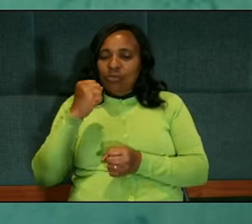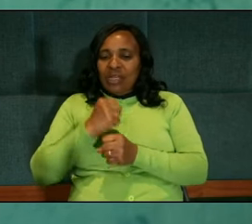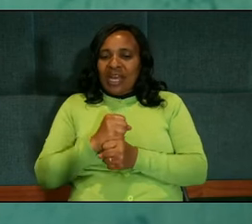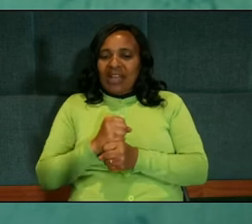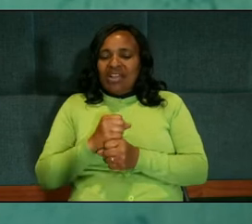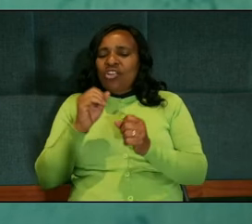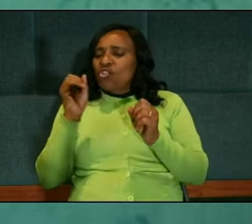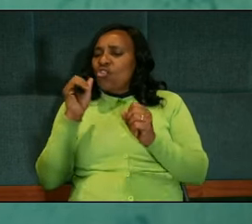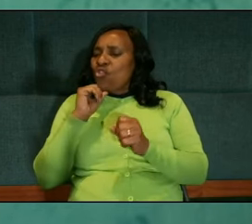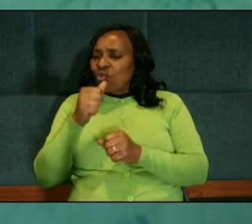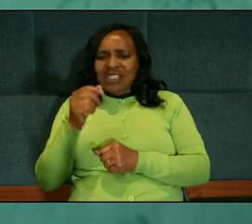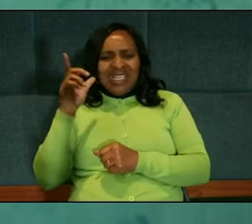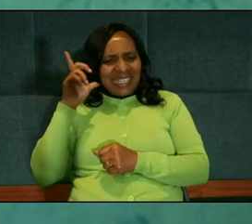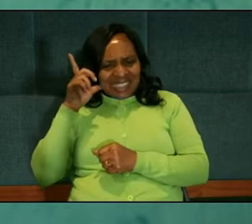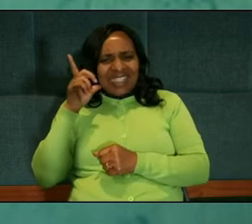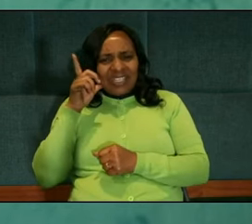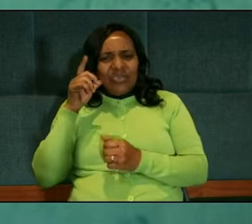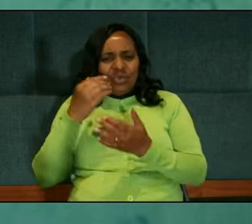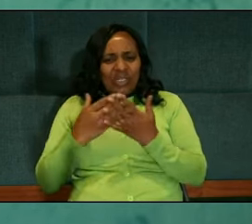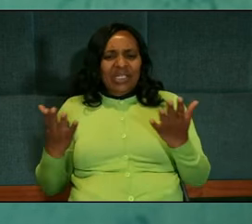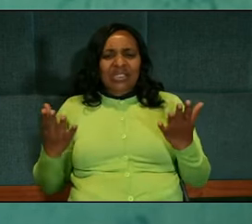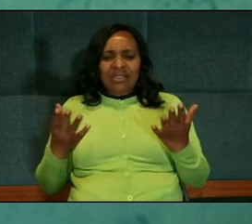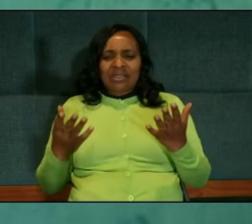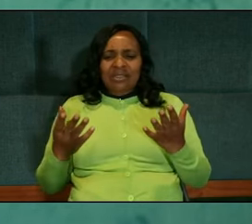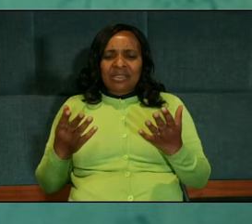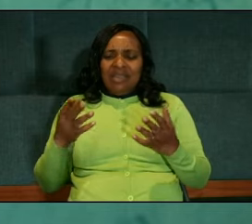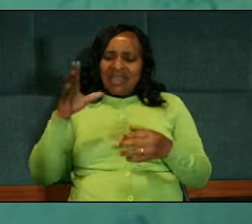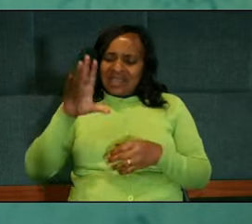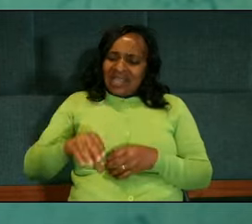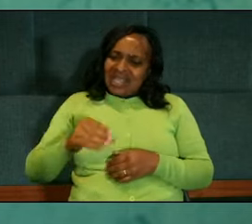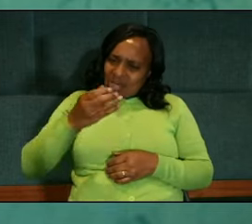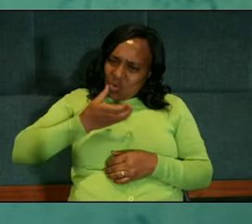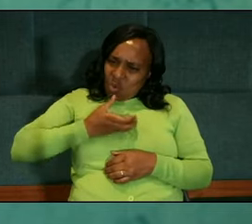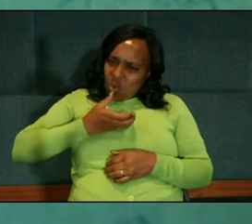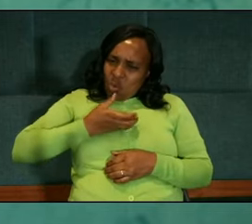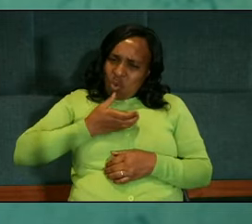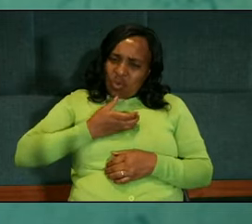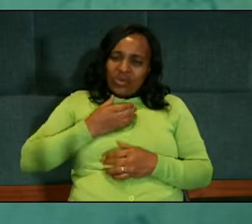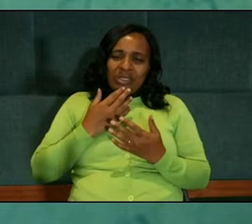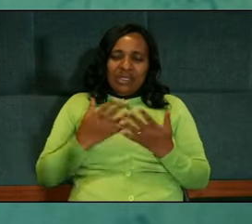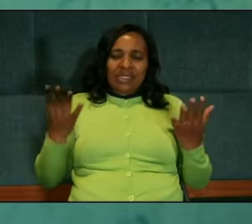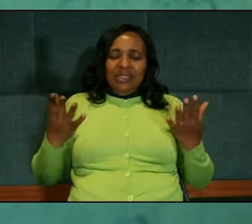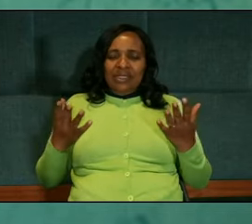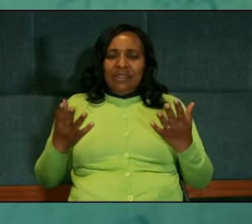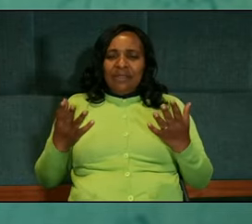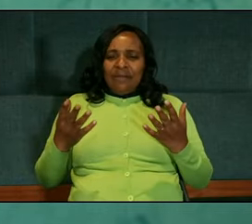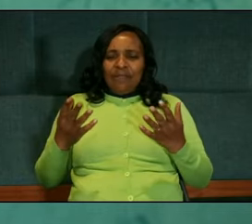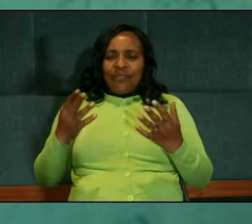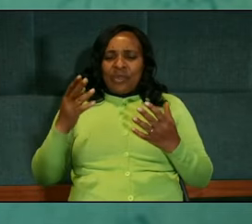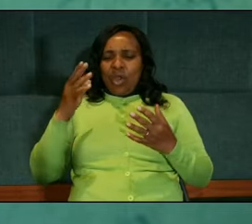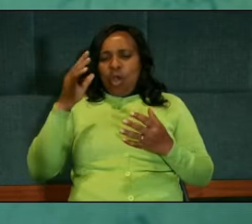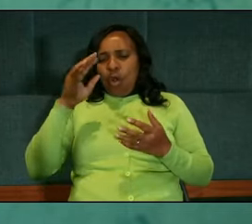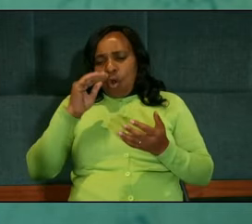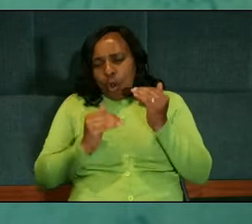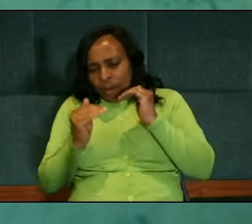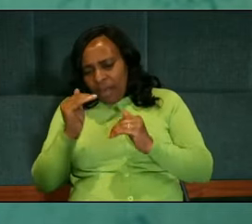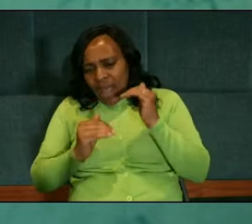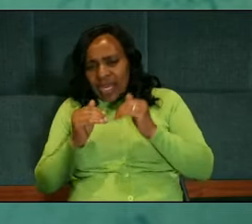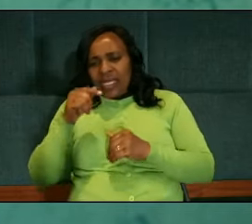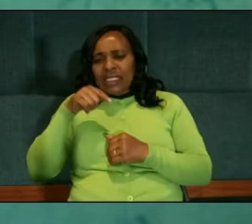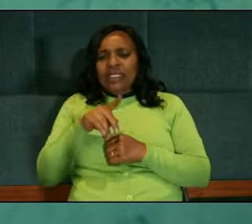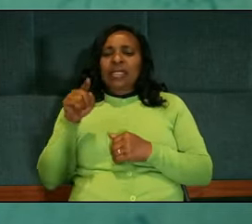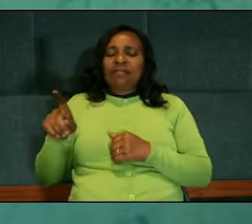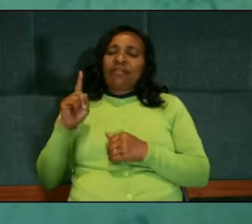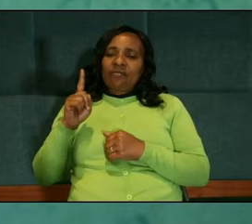praises, because he was taking his own, like he was estimating his power, or he was giving himself a